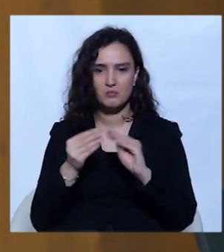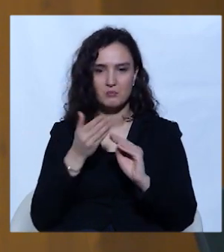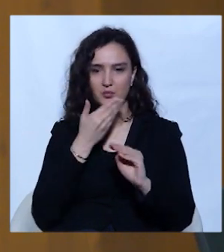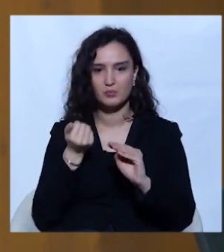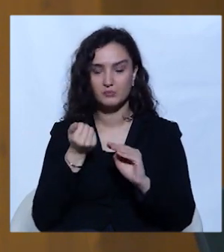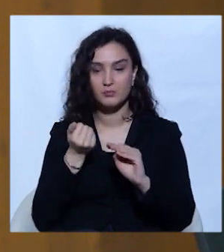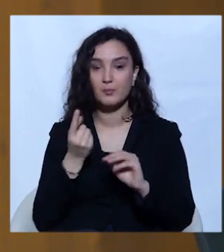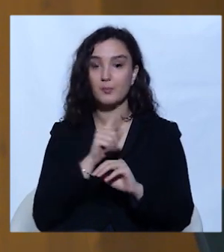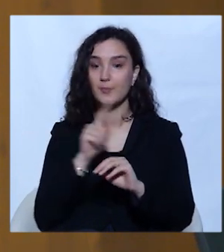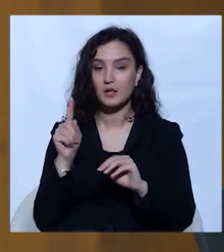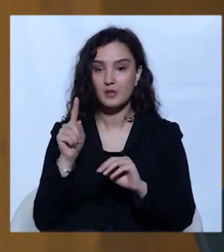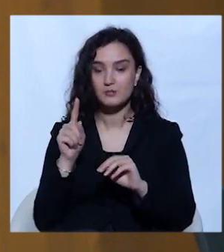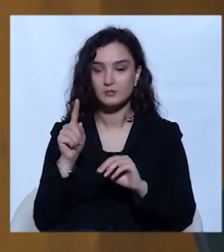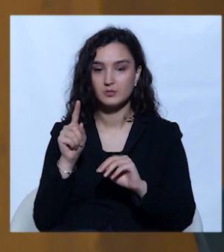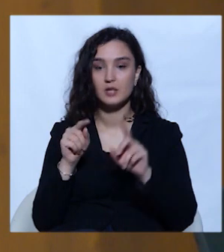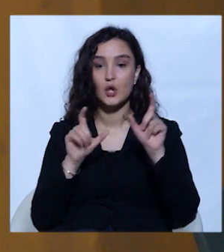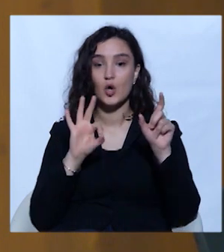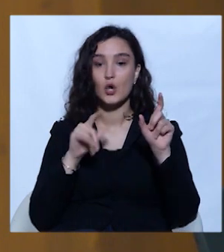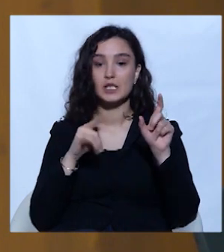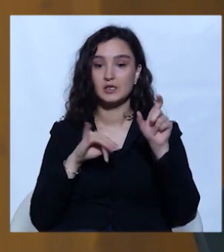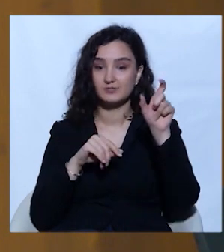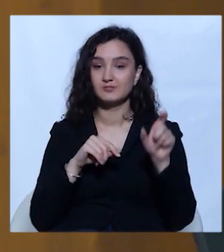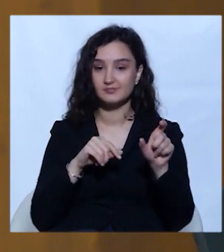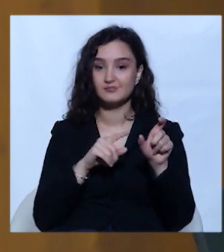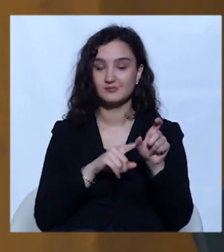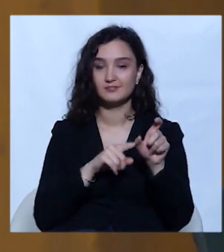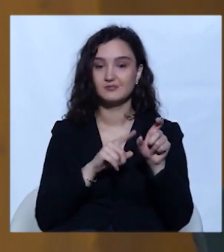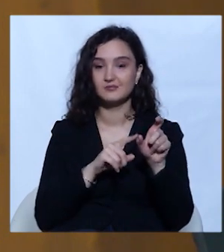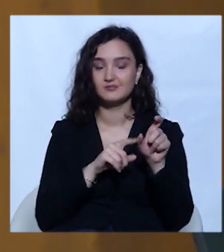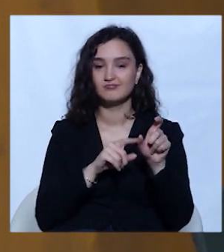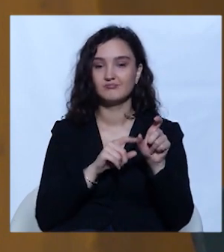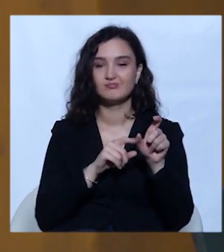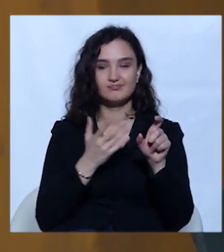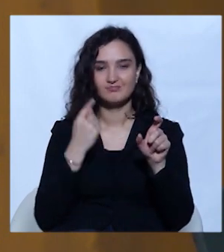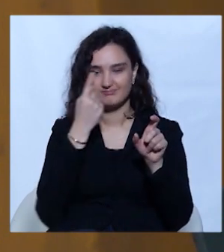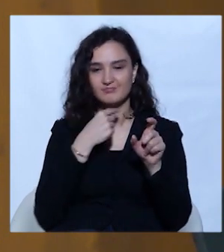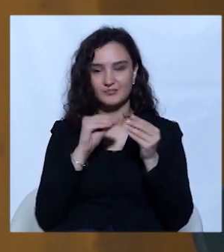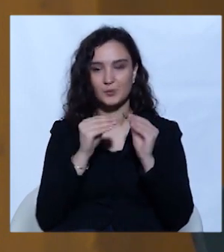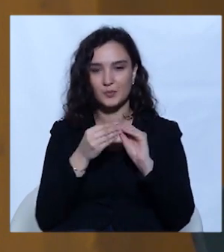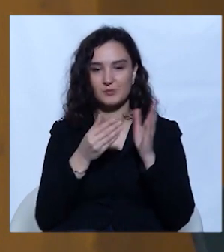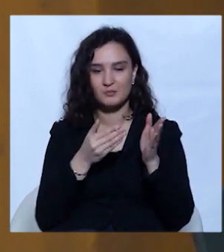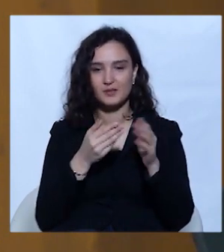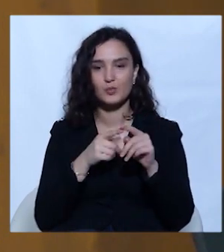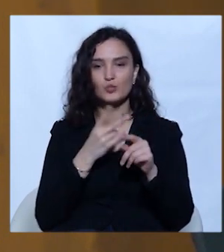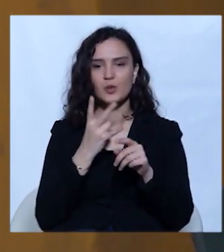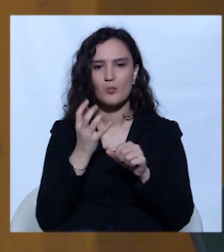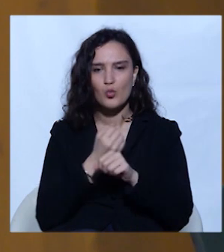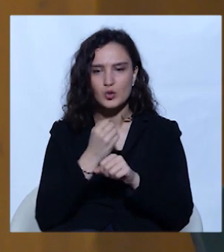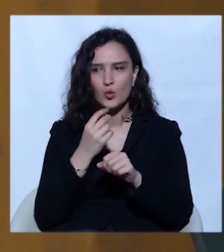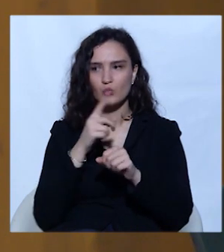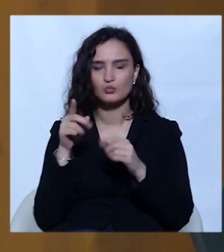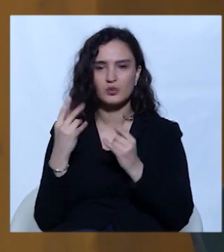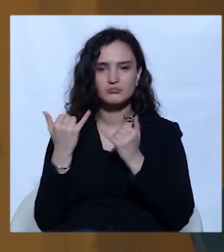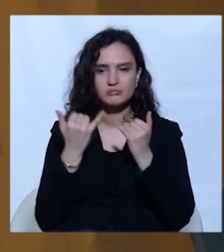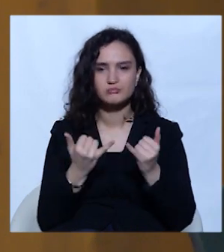Mm-hmm. But for Augie, or August, as he is as he's known, he has to win the respect of